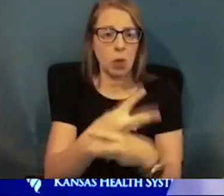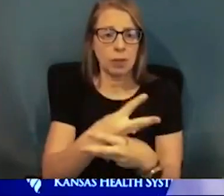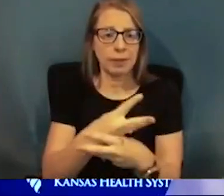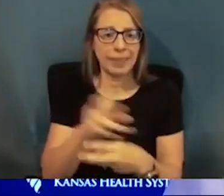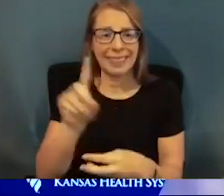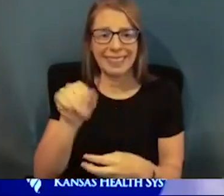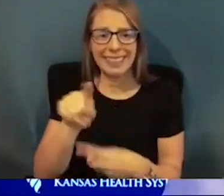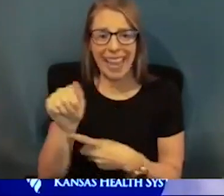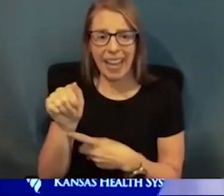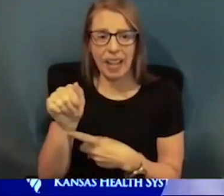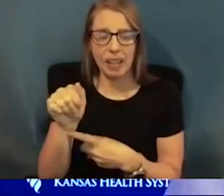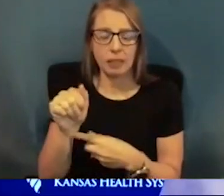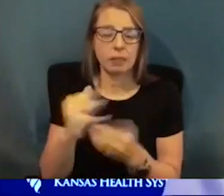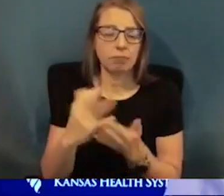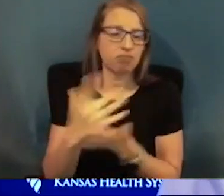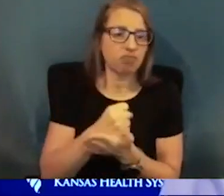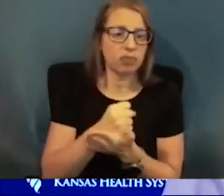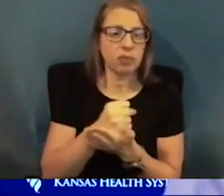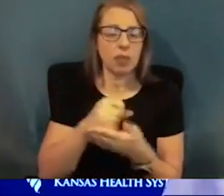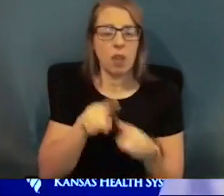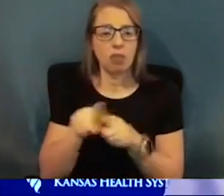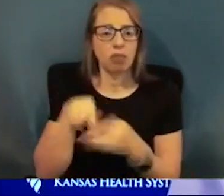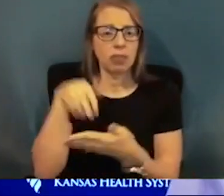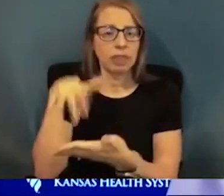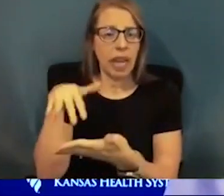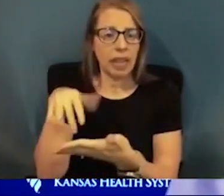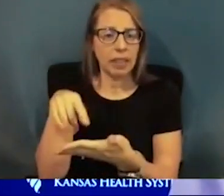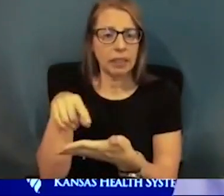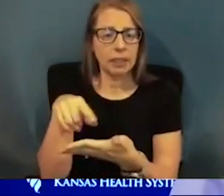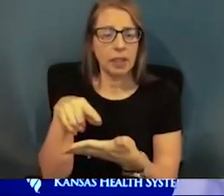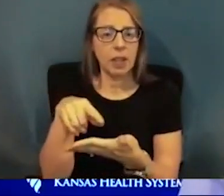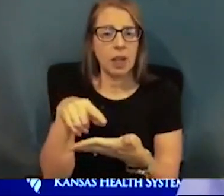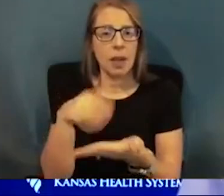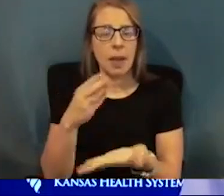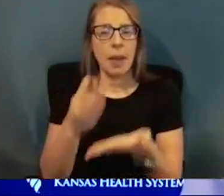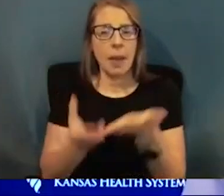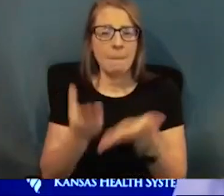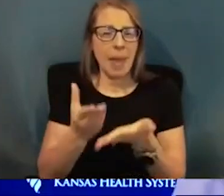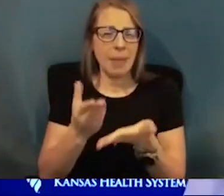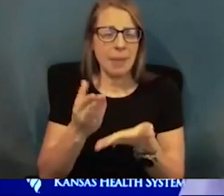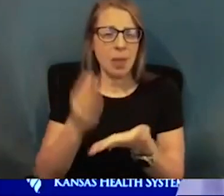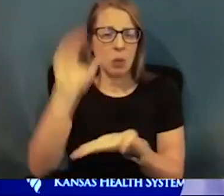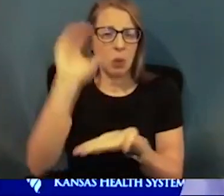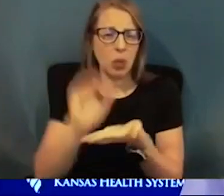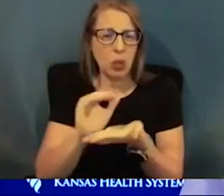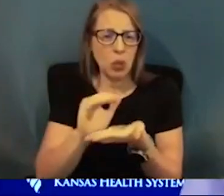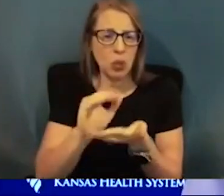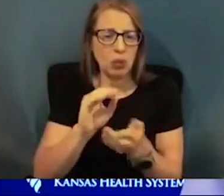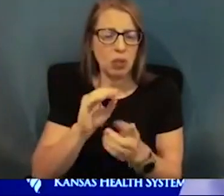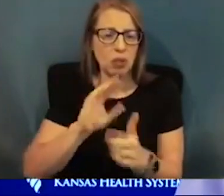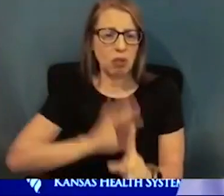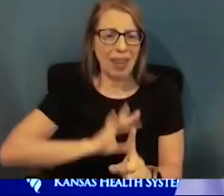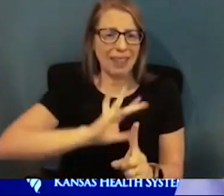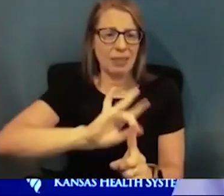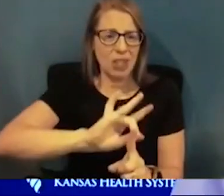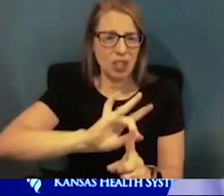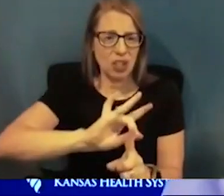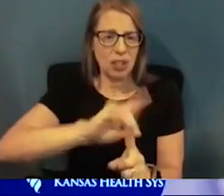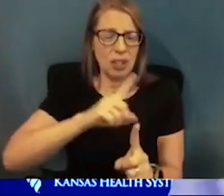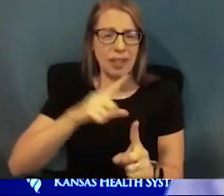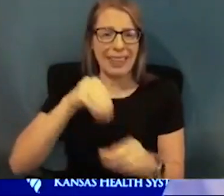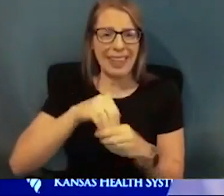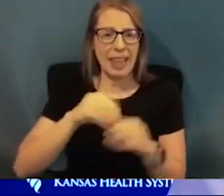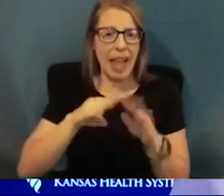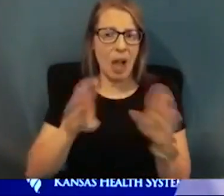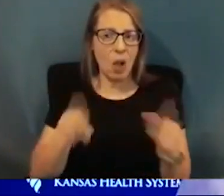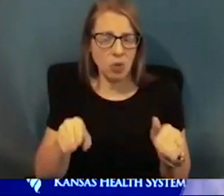and studies which show that there is maybe reduced transmission in households, overall reduced infections and cases.